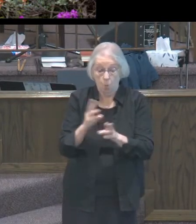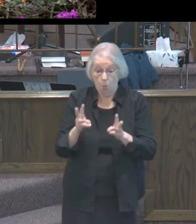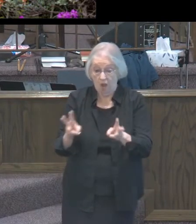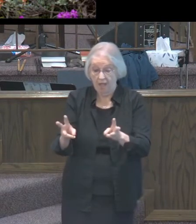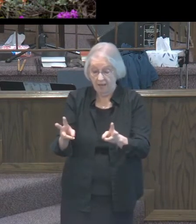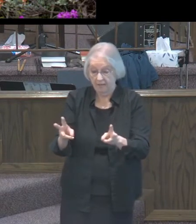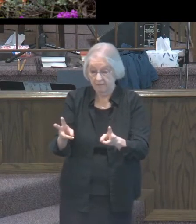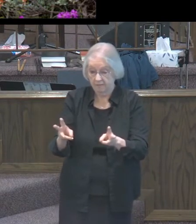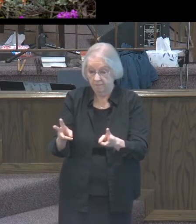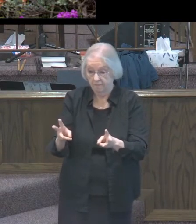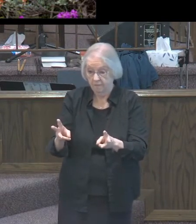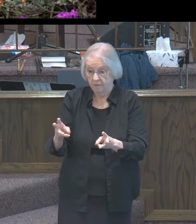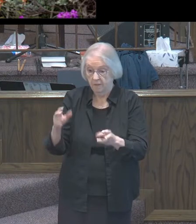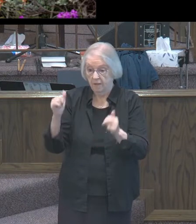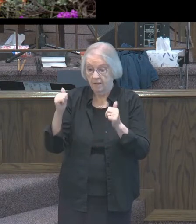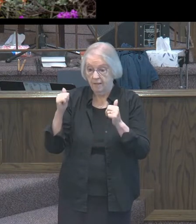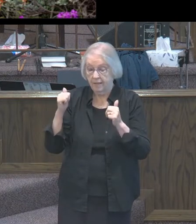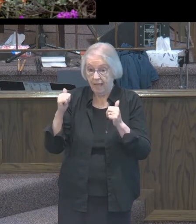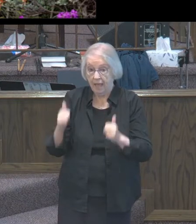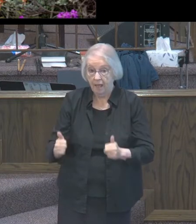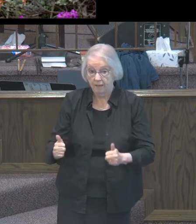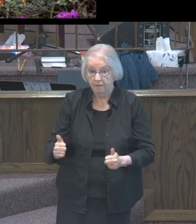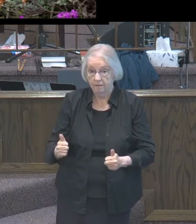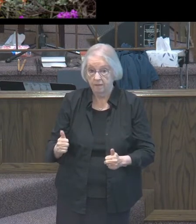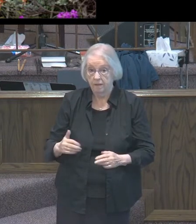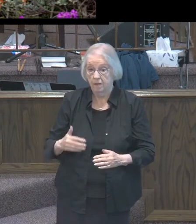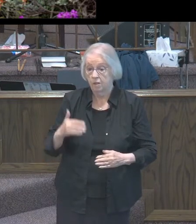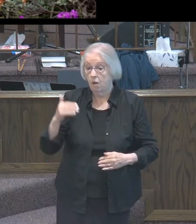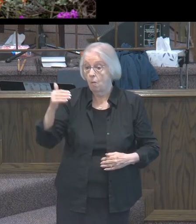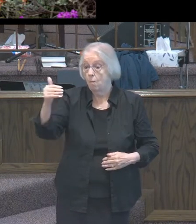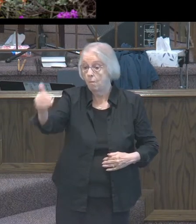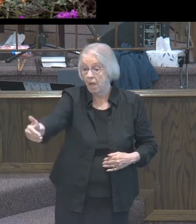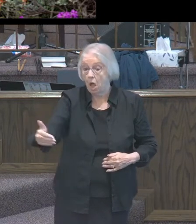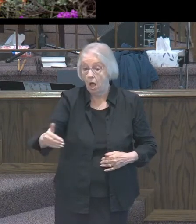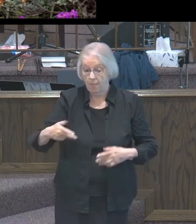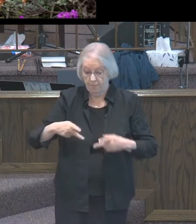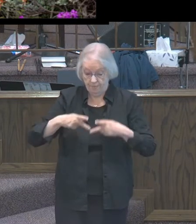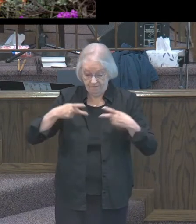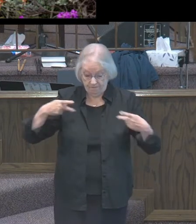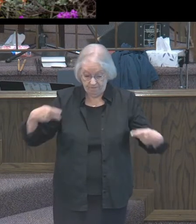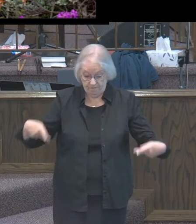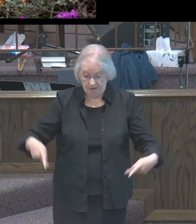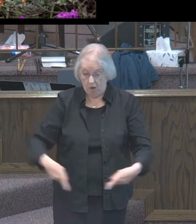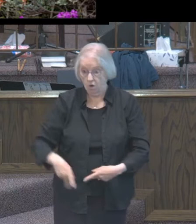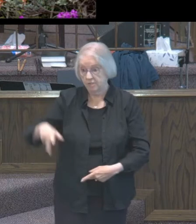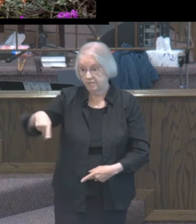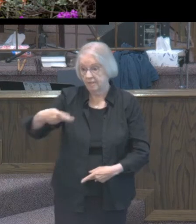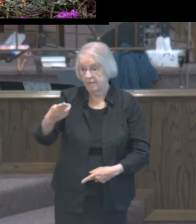the scribes and the Pharisees, you will by no means enter the kingdom of